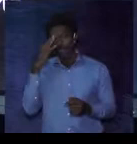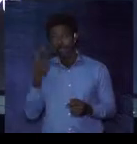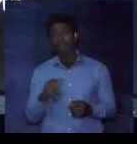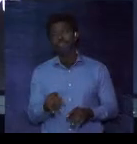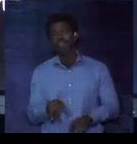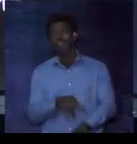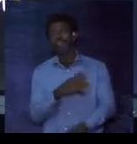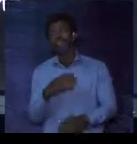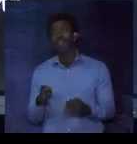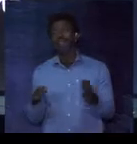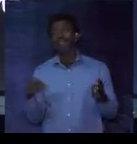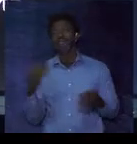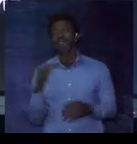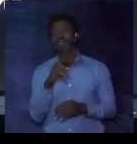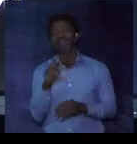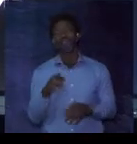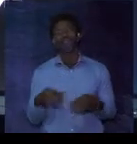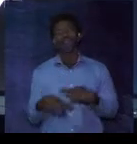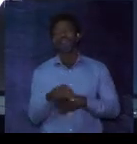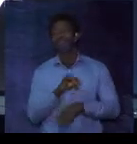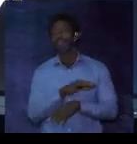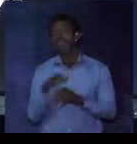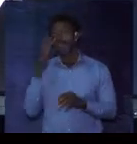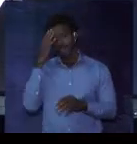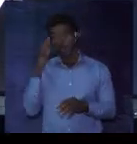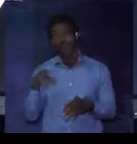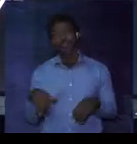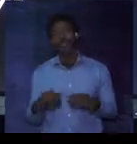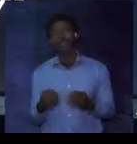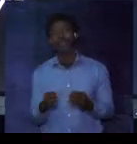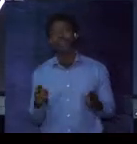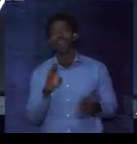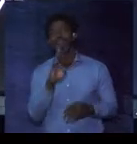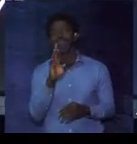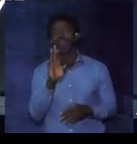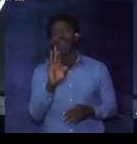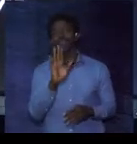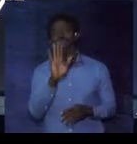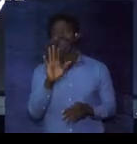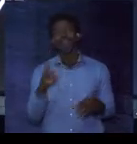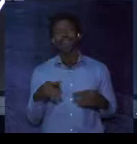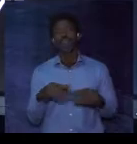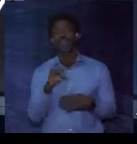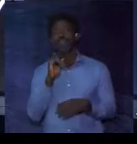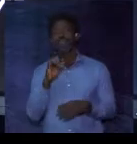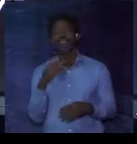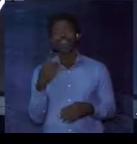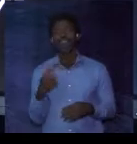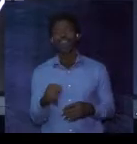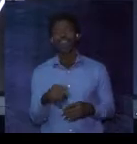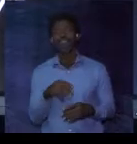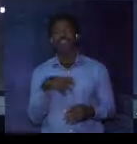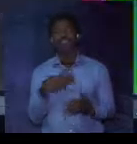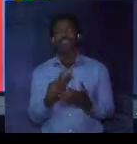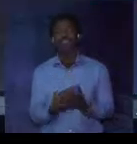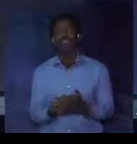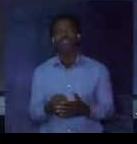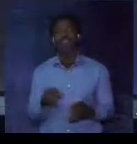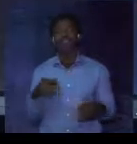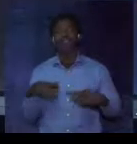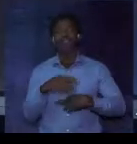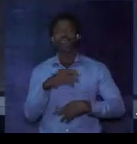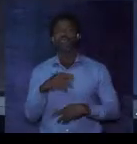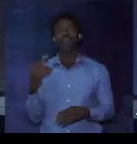breadth of your room. Now, I do not know how big your room is, but a standard room